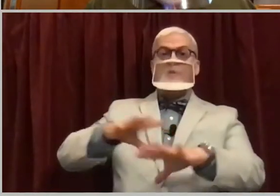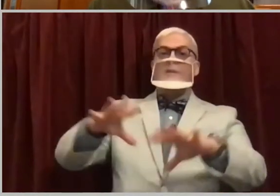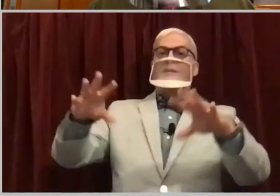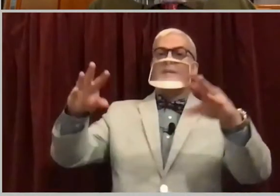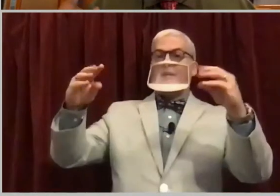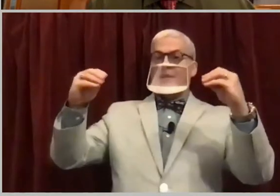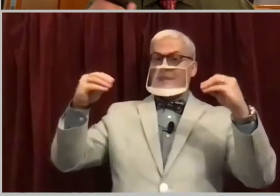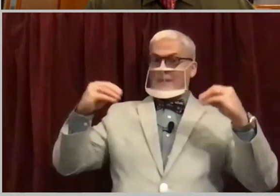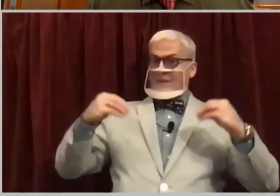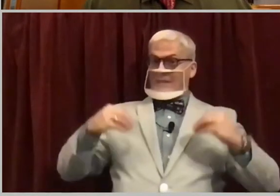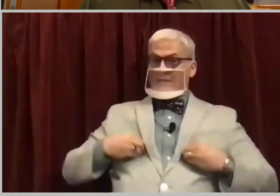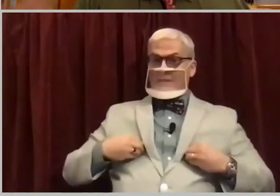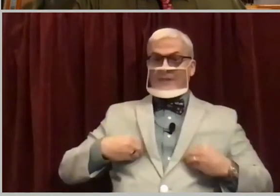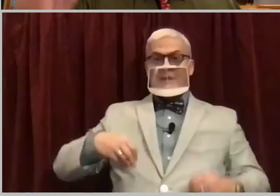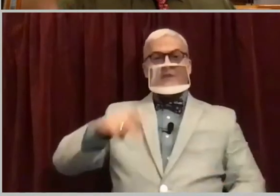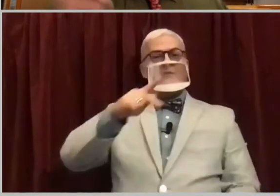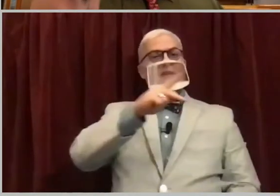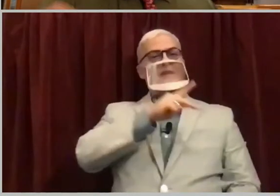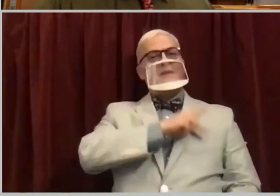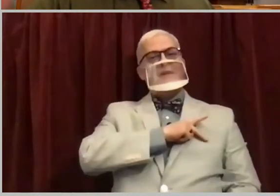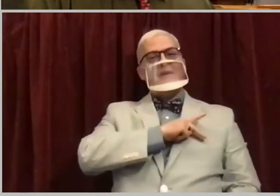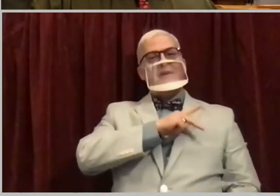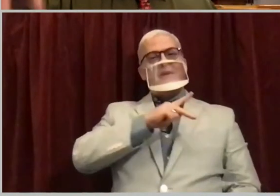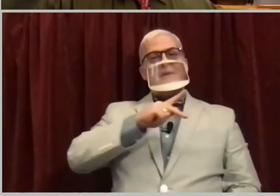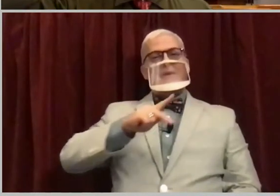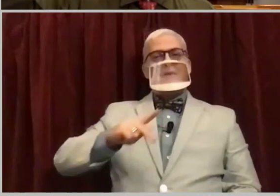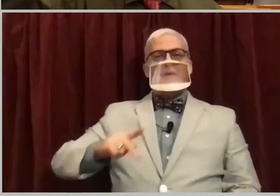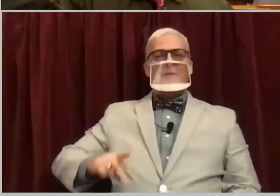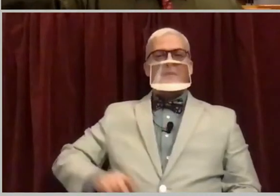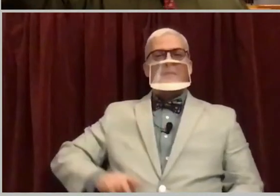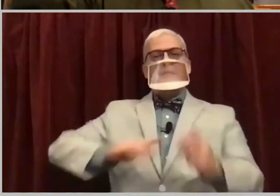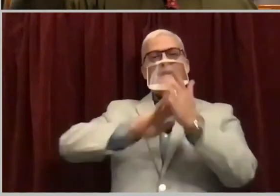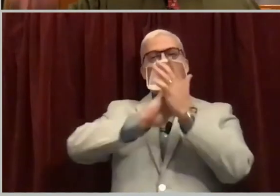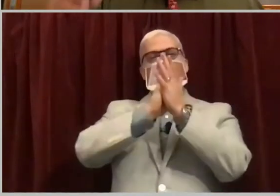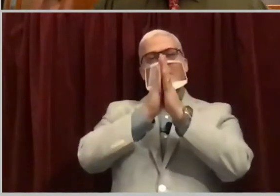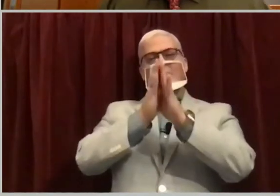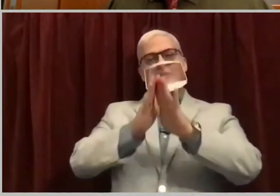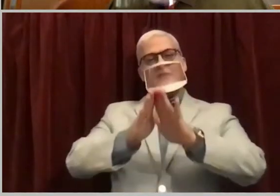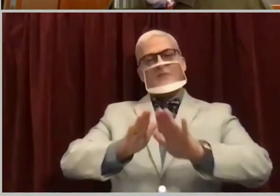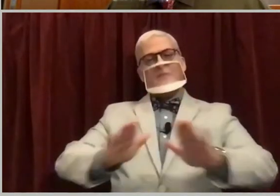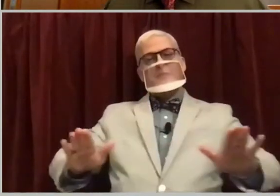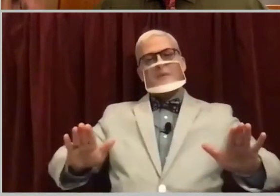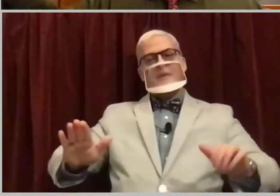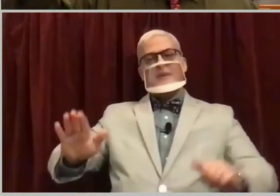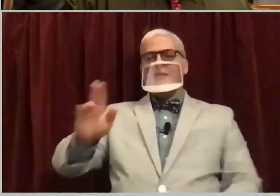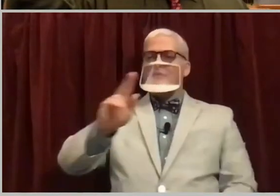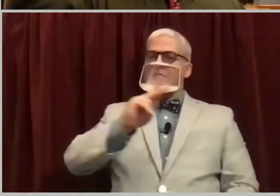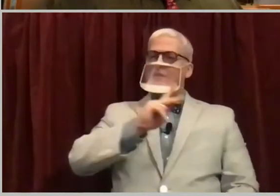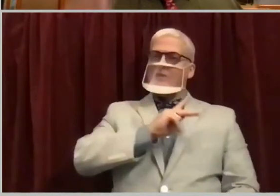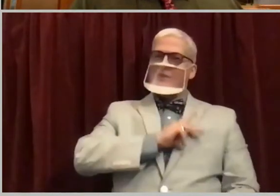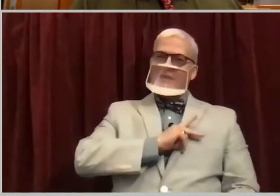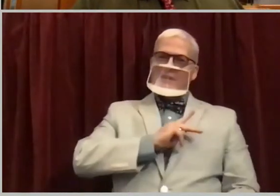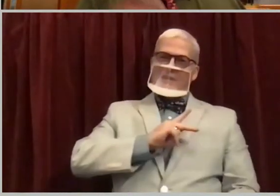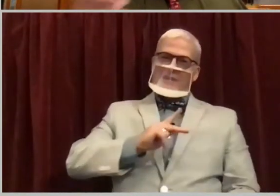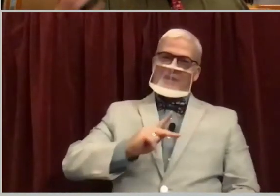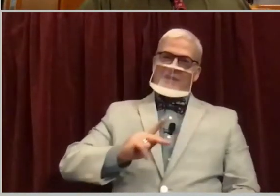new heaven and earth shall own the Prince of Peace,